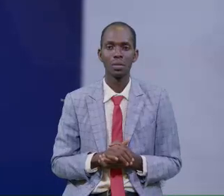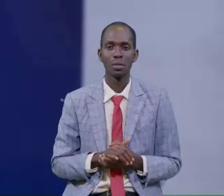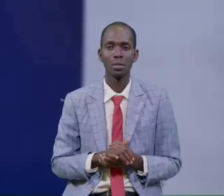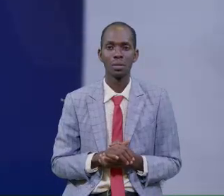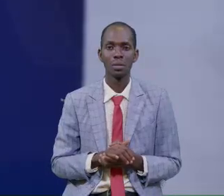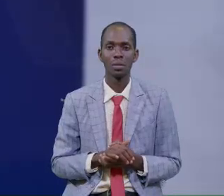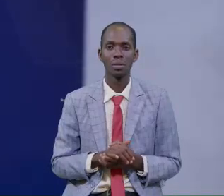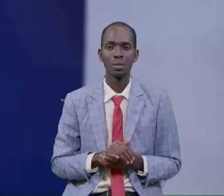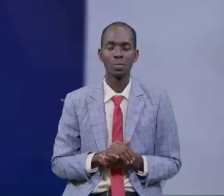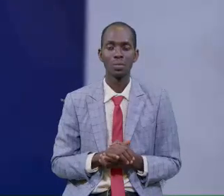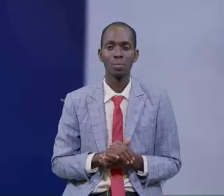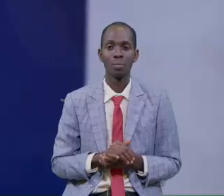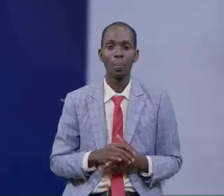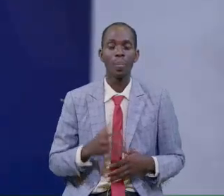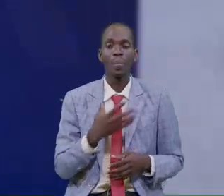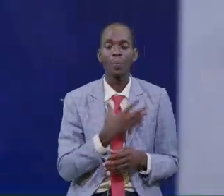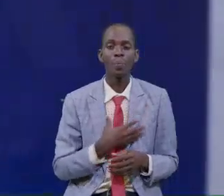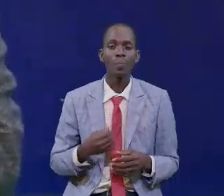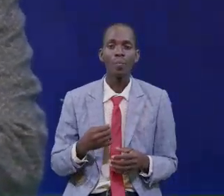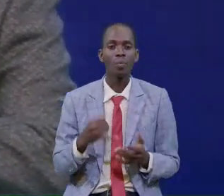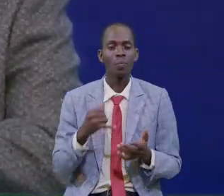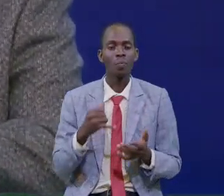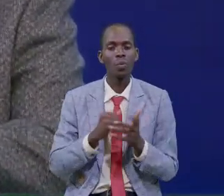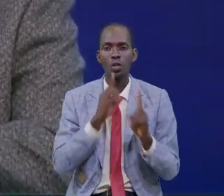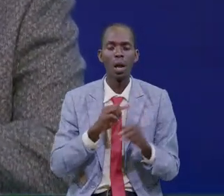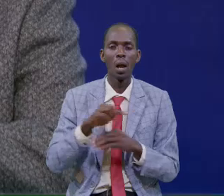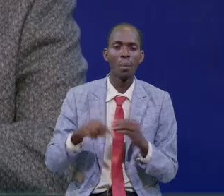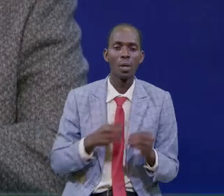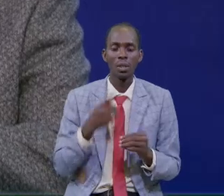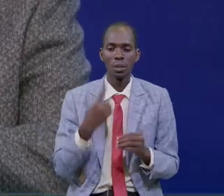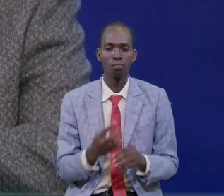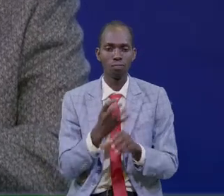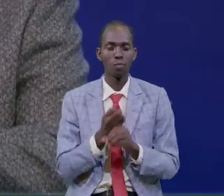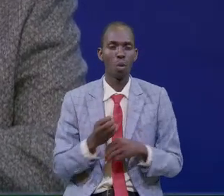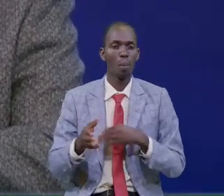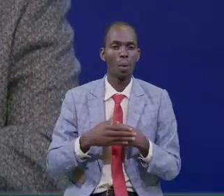And he talks of recovering of sight to the blind.